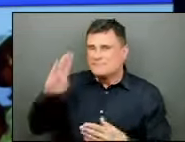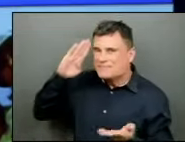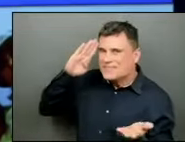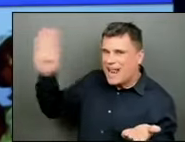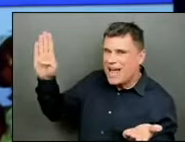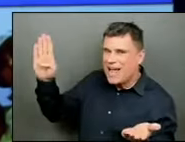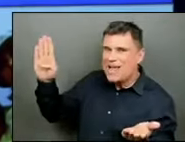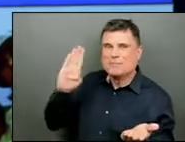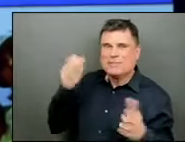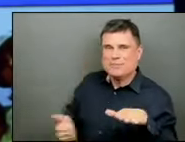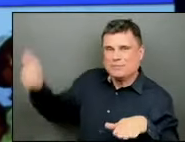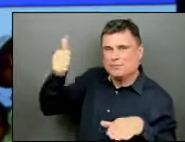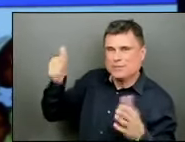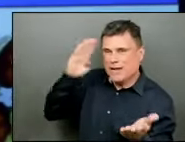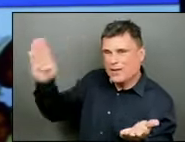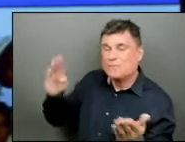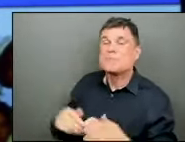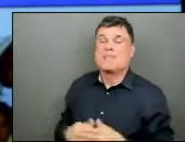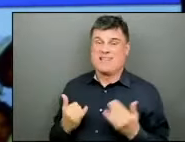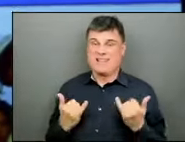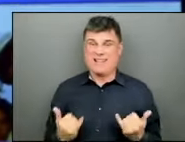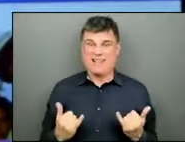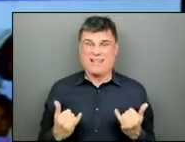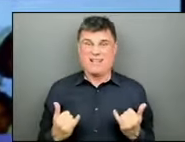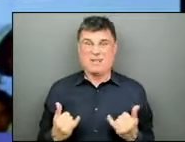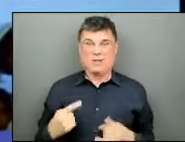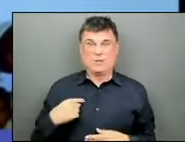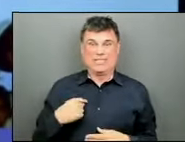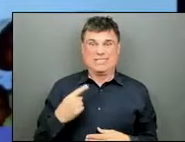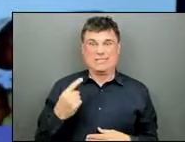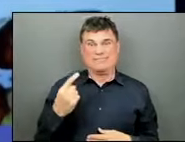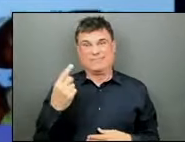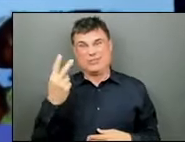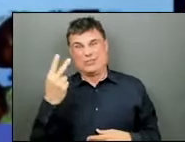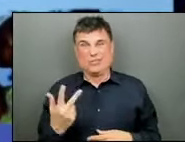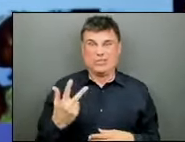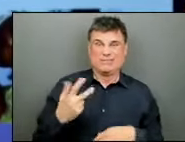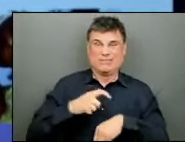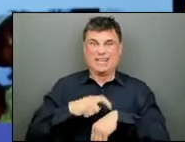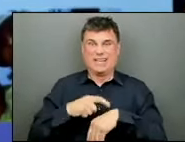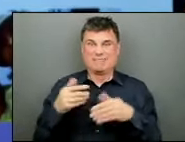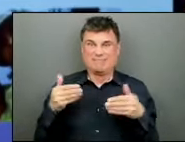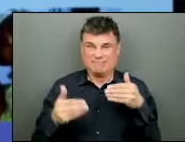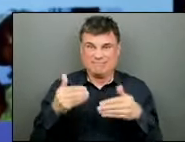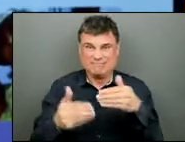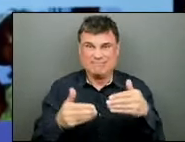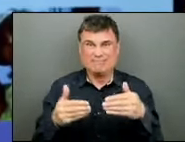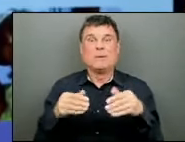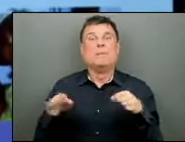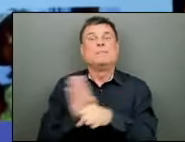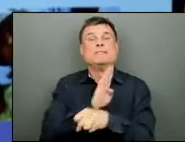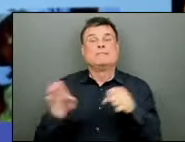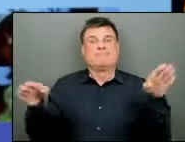Oh, hi, Premier. We're more than 2/3 of the way through the circuit breaker, and BC's caseload really hasn't budged. What are the chances